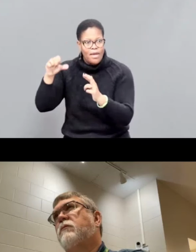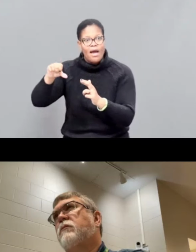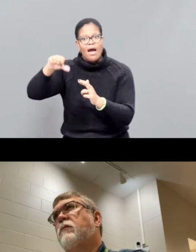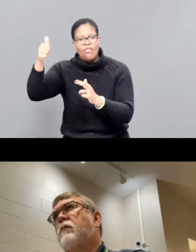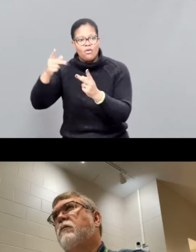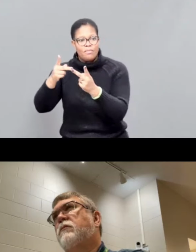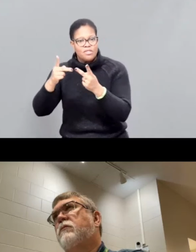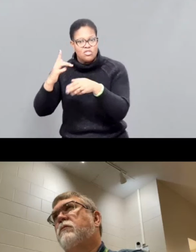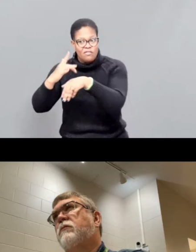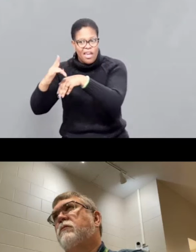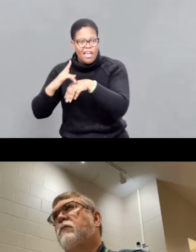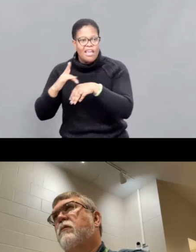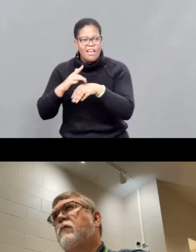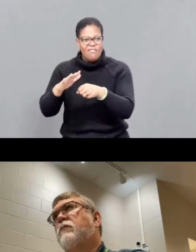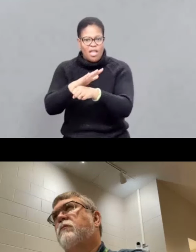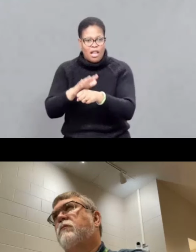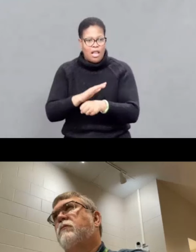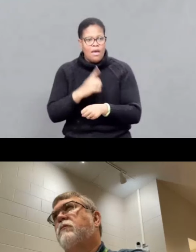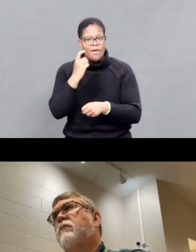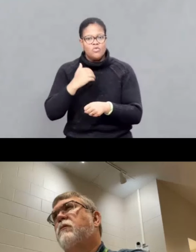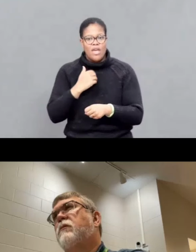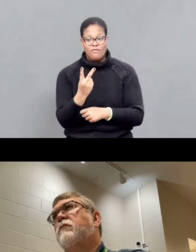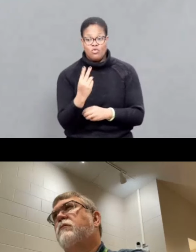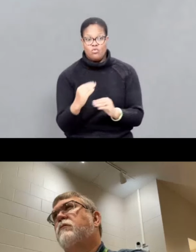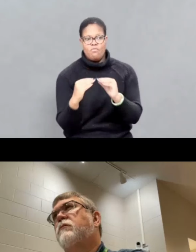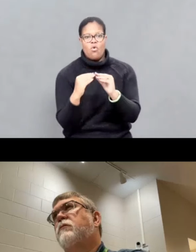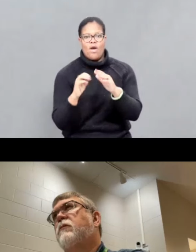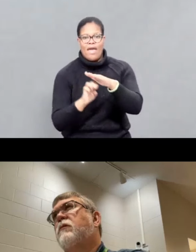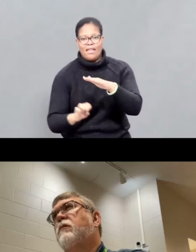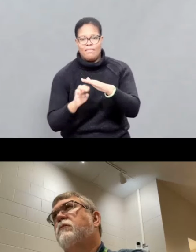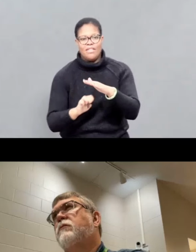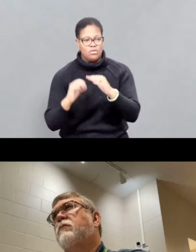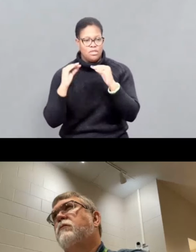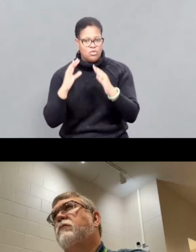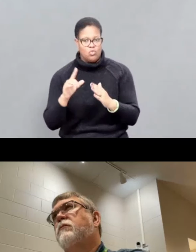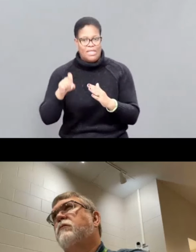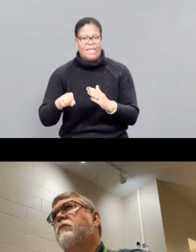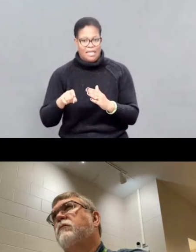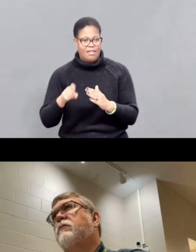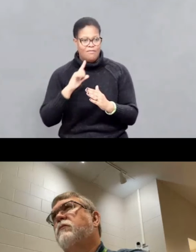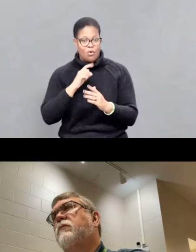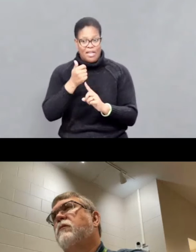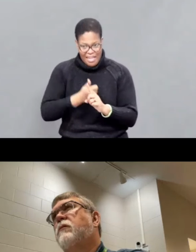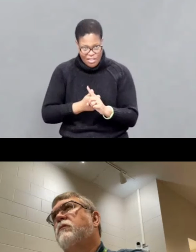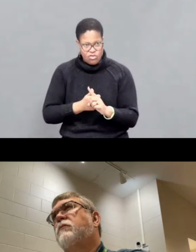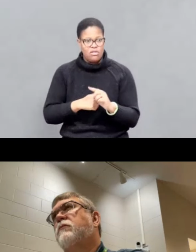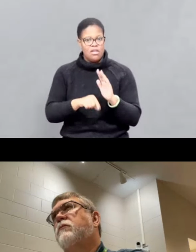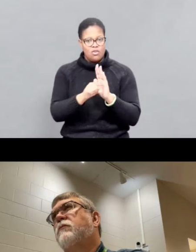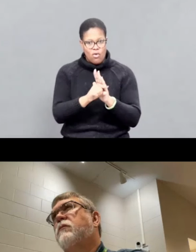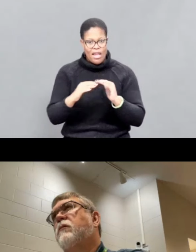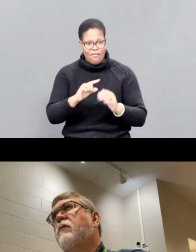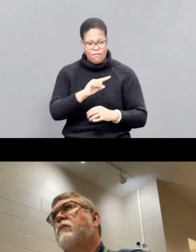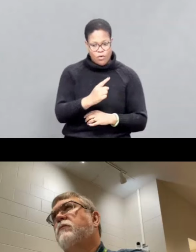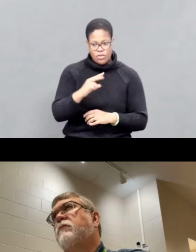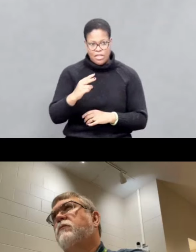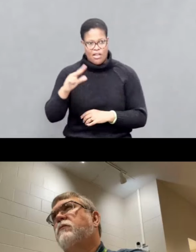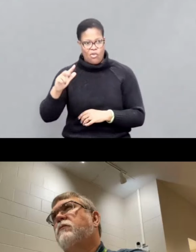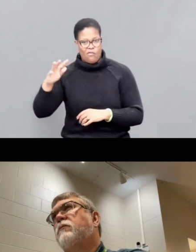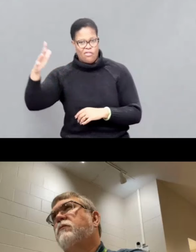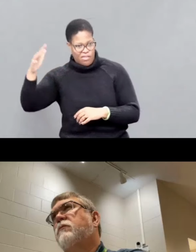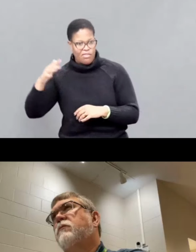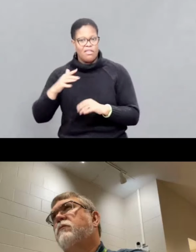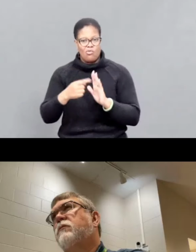positions because we'd have 2 more elementary teachers that we would need to have each grade level represented in the